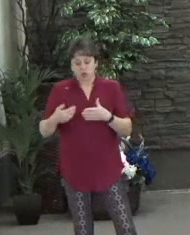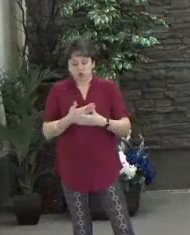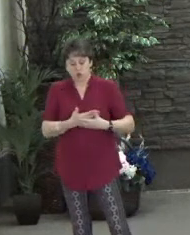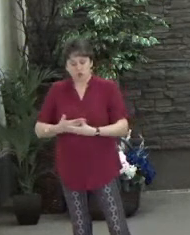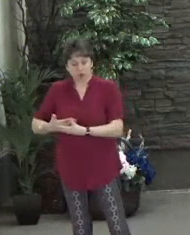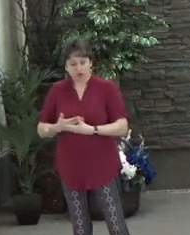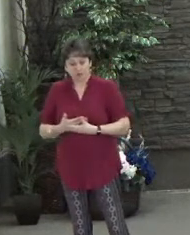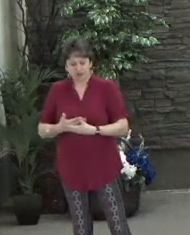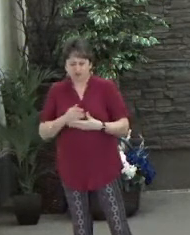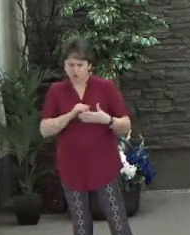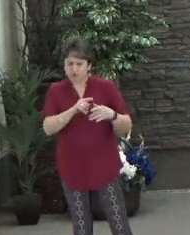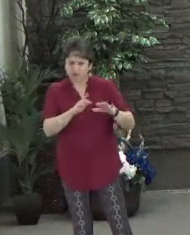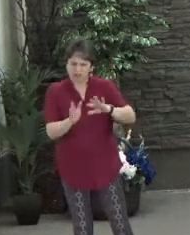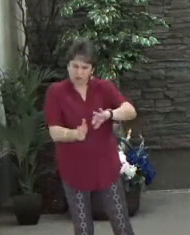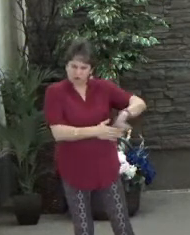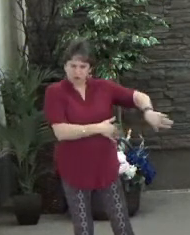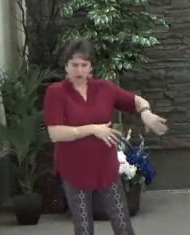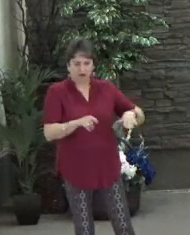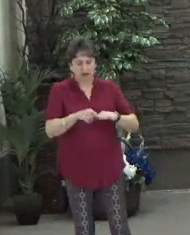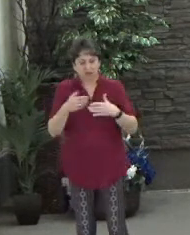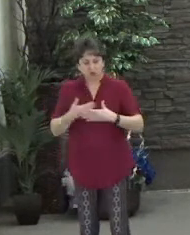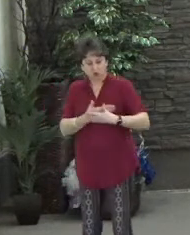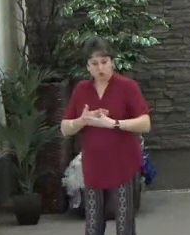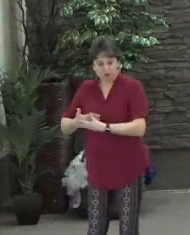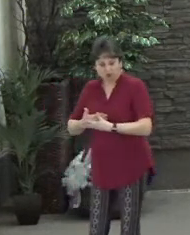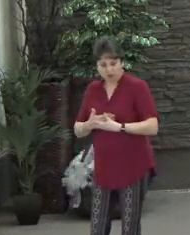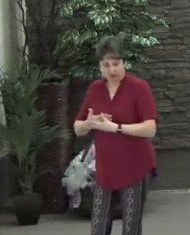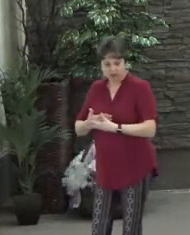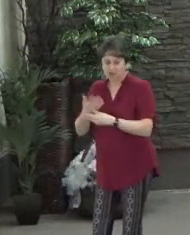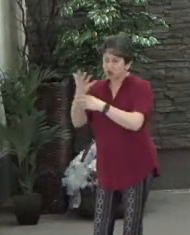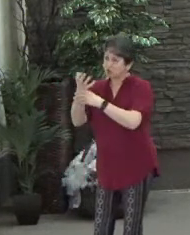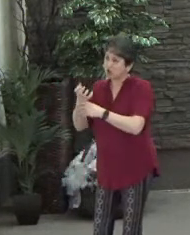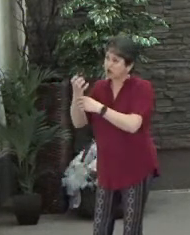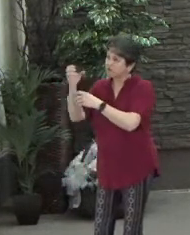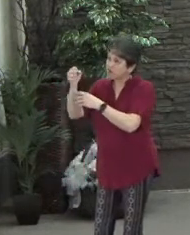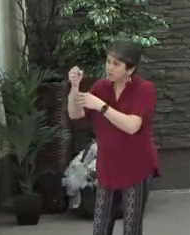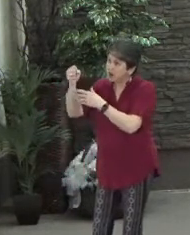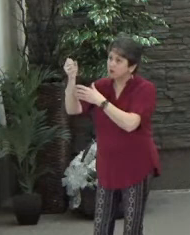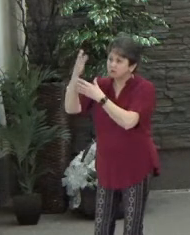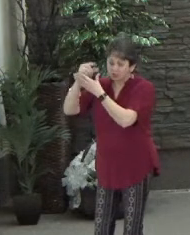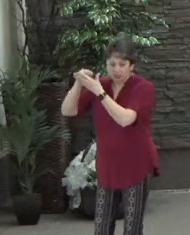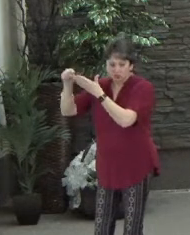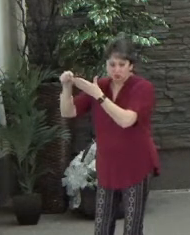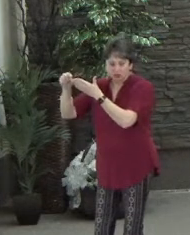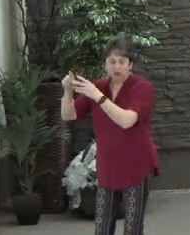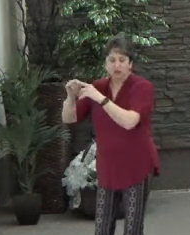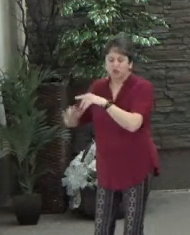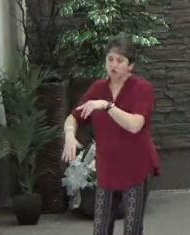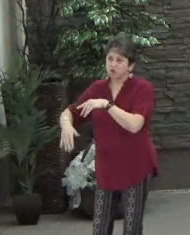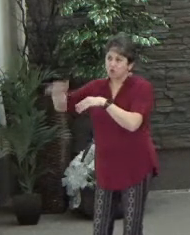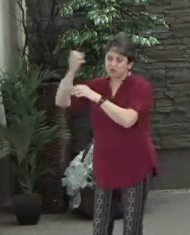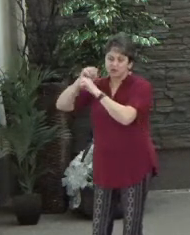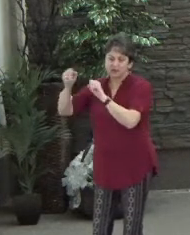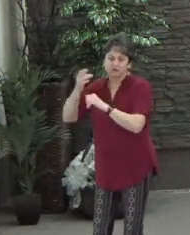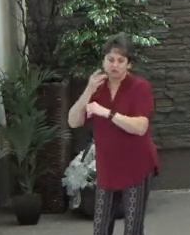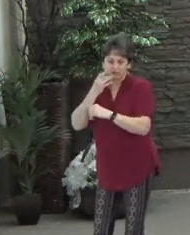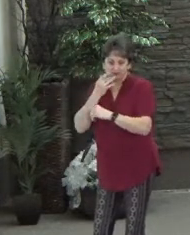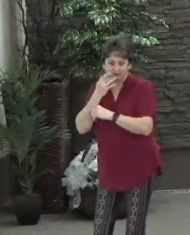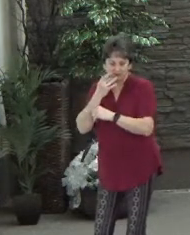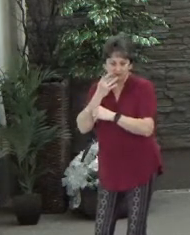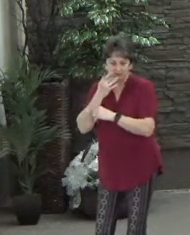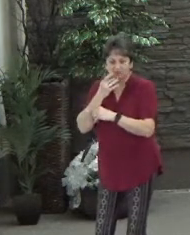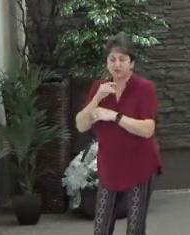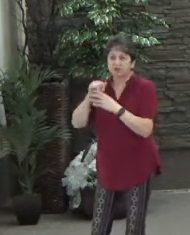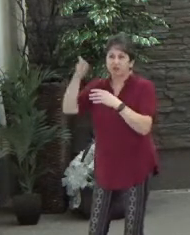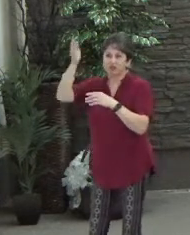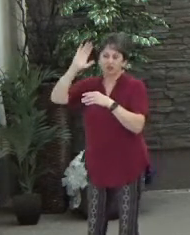infants, long for the pure milk of the Word, that by it you may grow up into salvation, if indeed you have tasted that